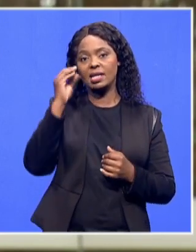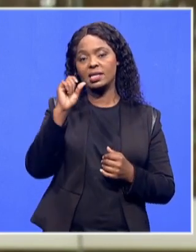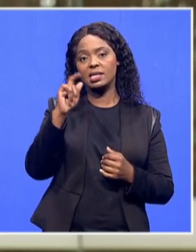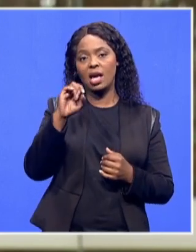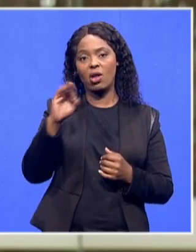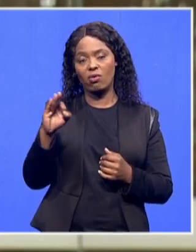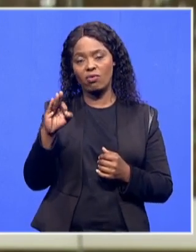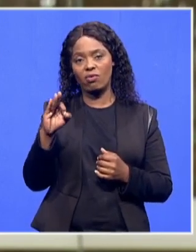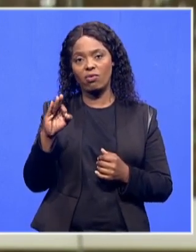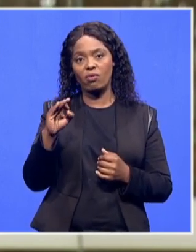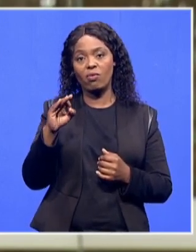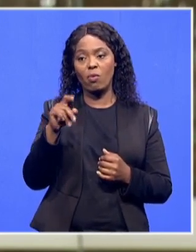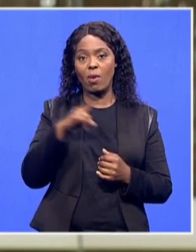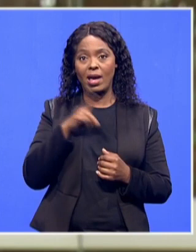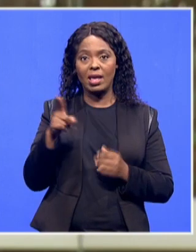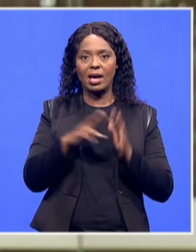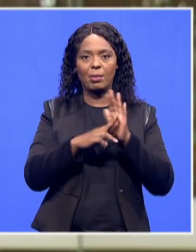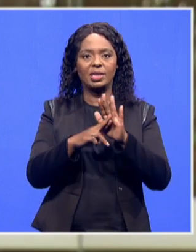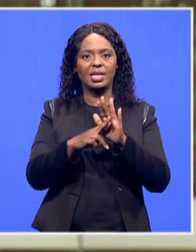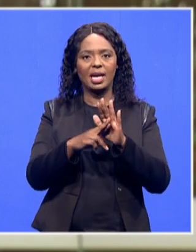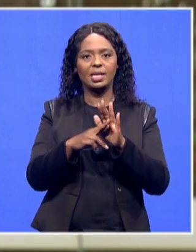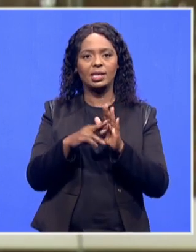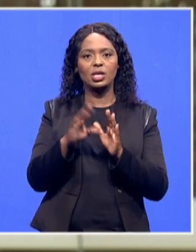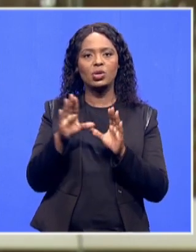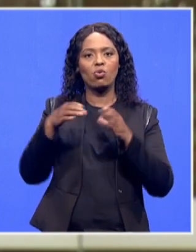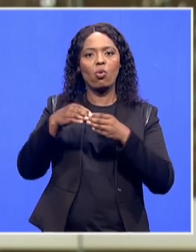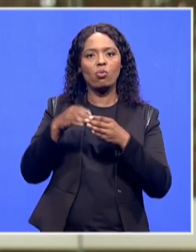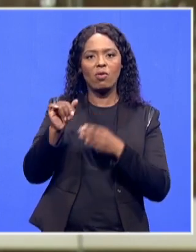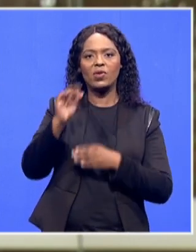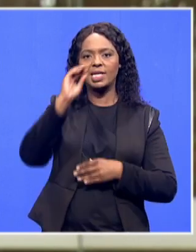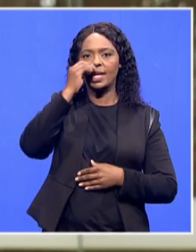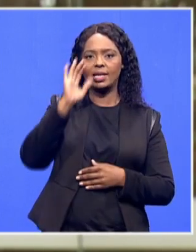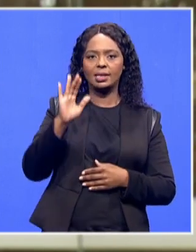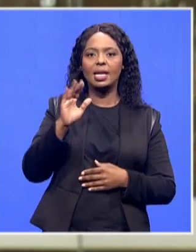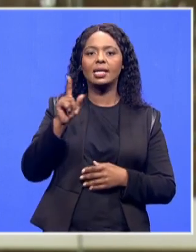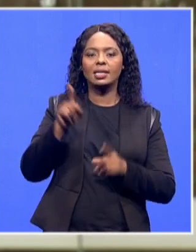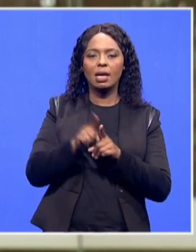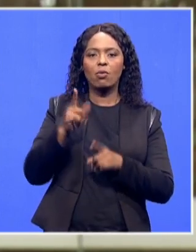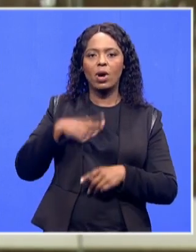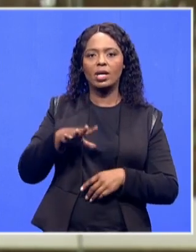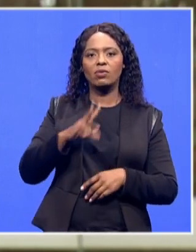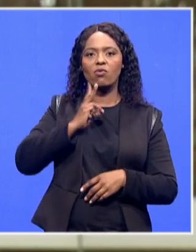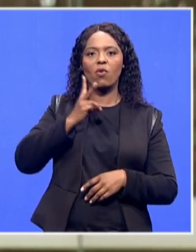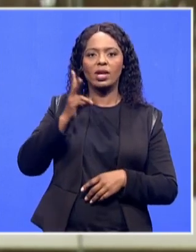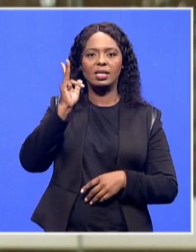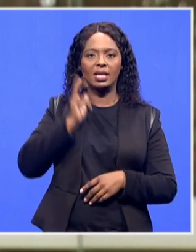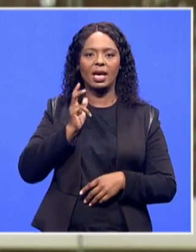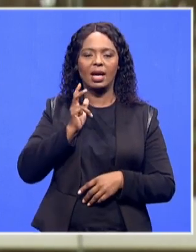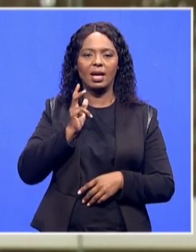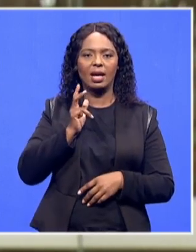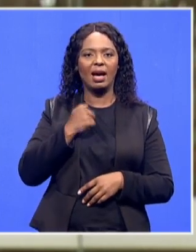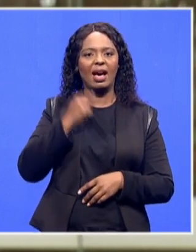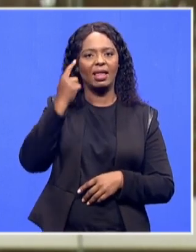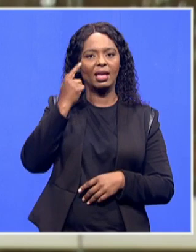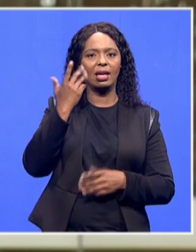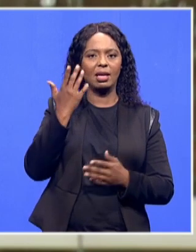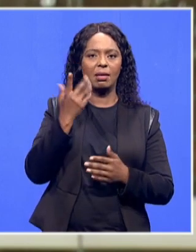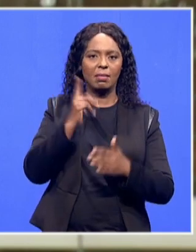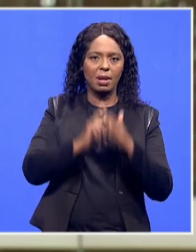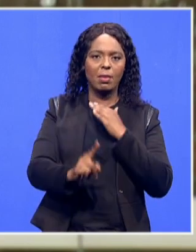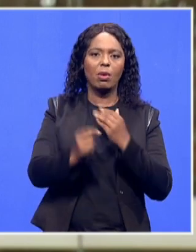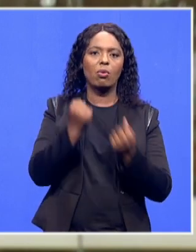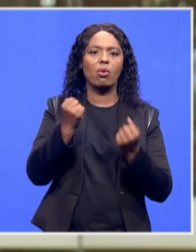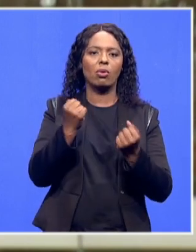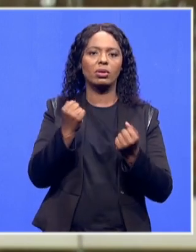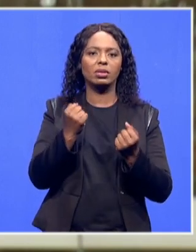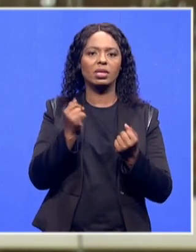they represent journalists, so they want their voice to be heard as well. And I think it will only make sense for them to be brought into the case if